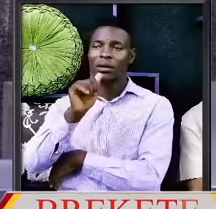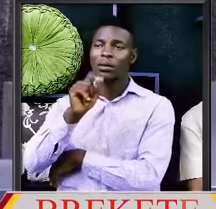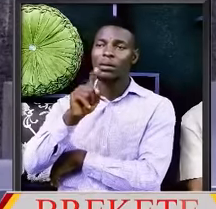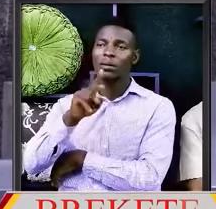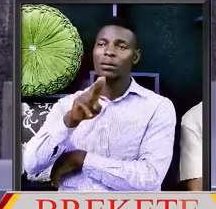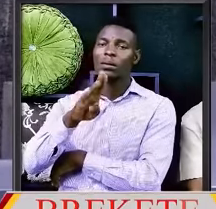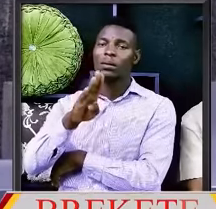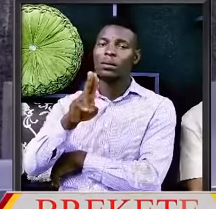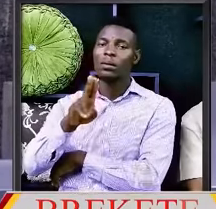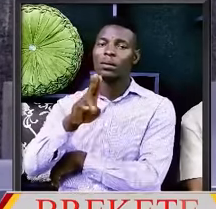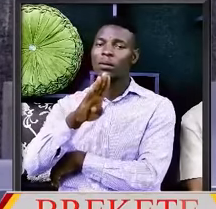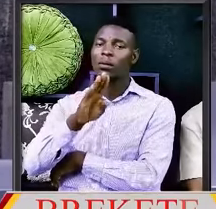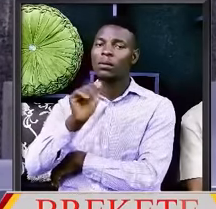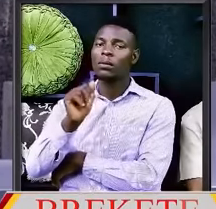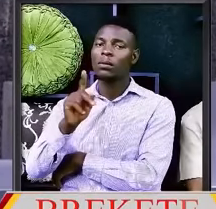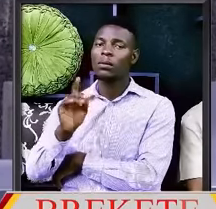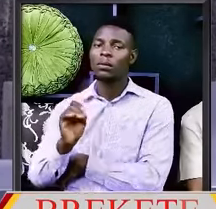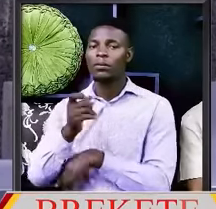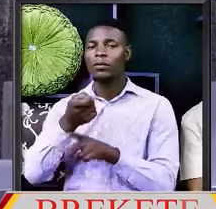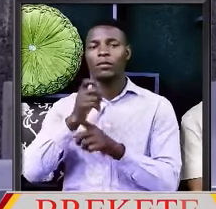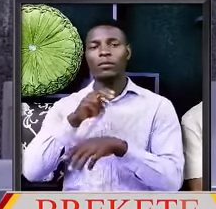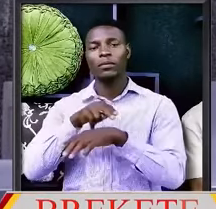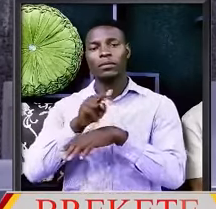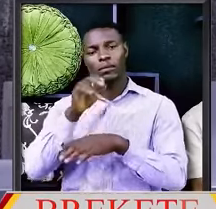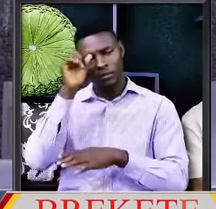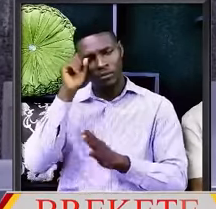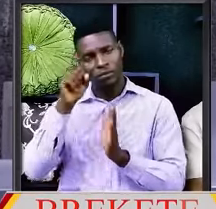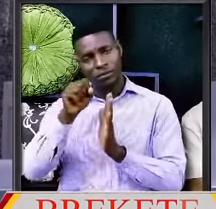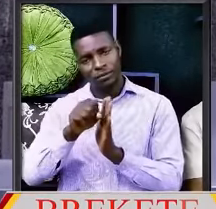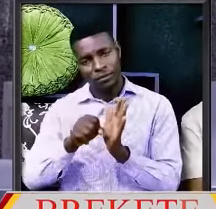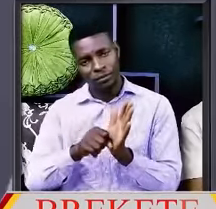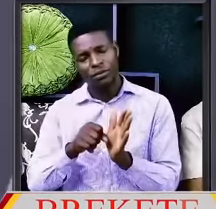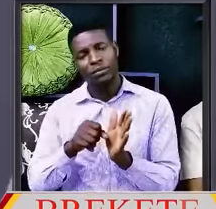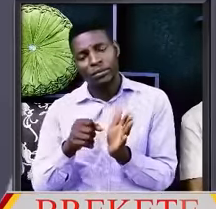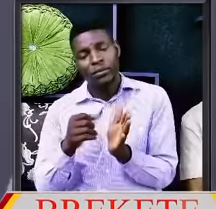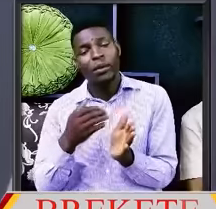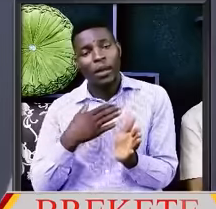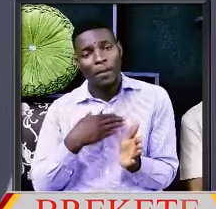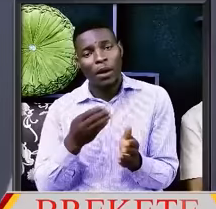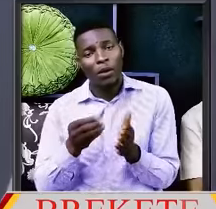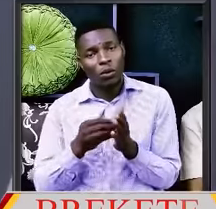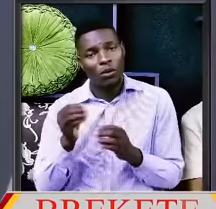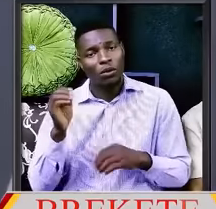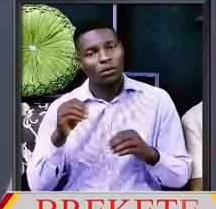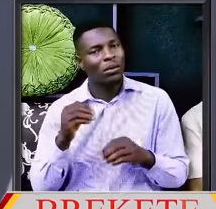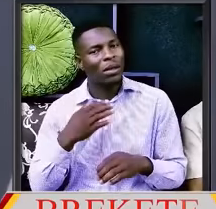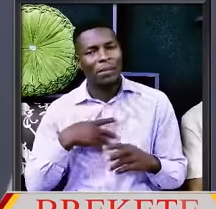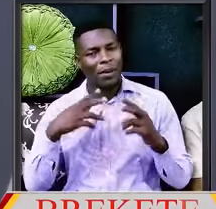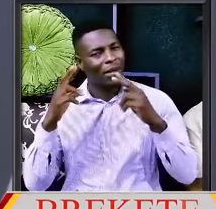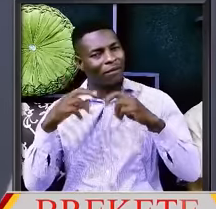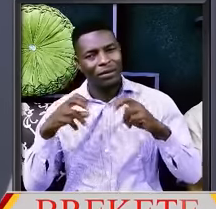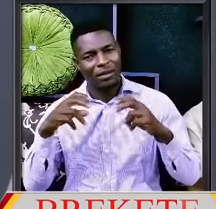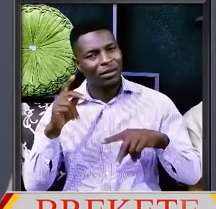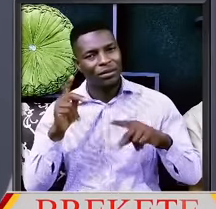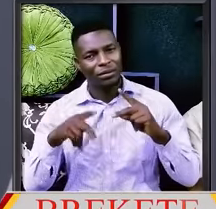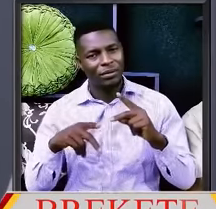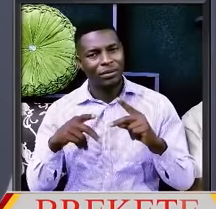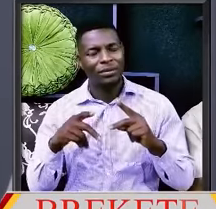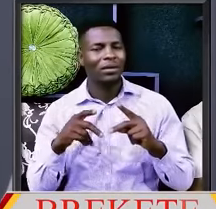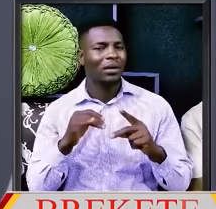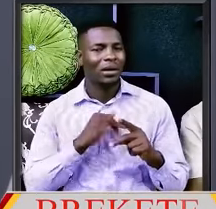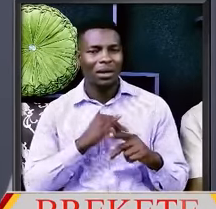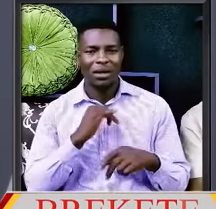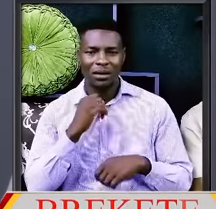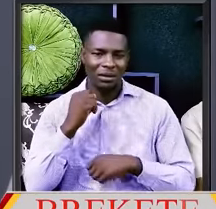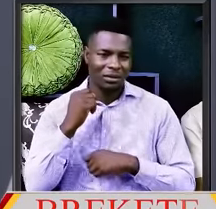Okay, waiting be your contributor, sir. Sorry, sir. My contribution, my village people, honestly, they are suffer for